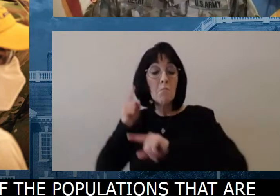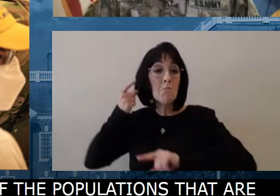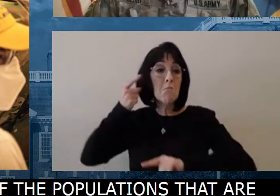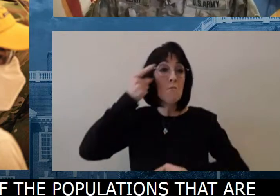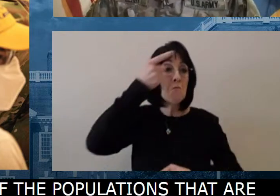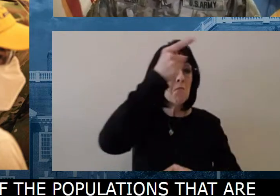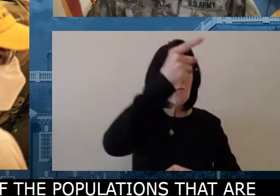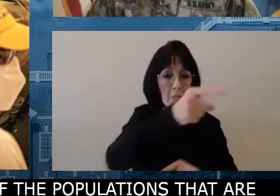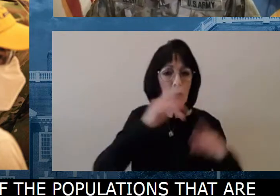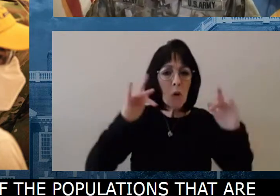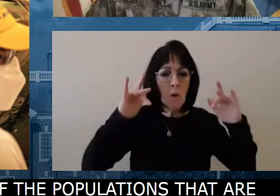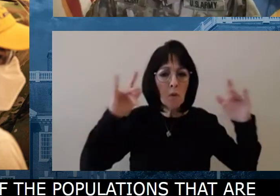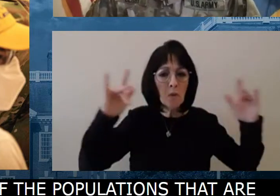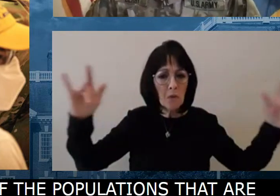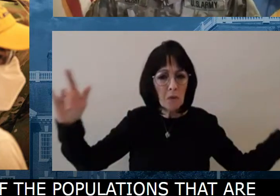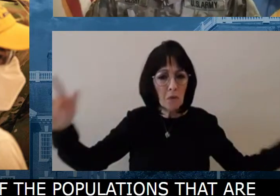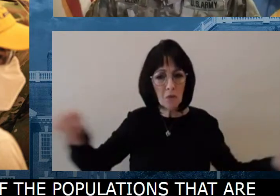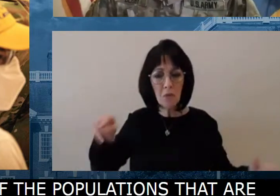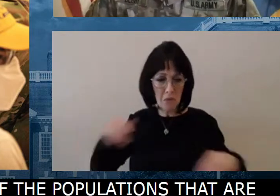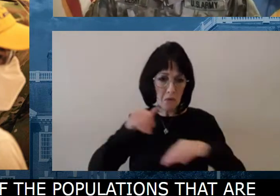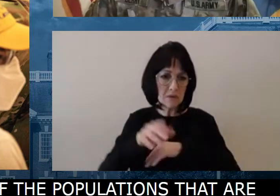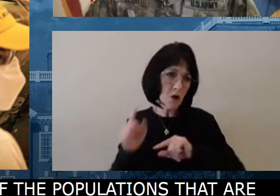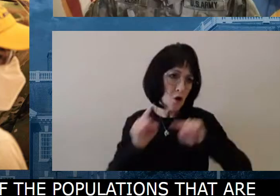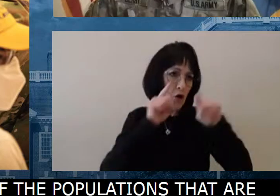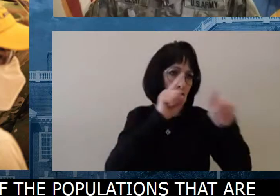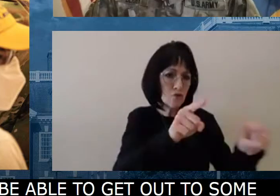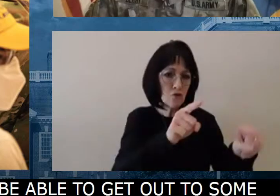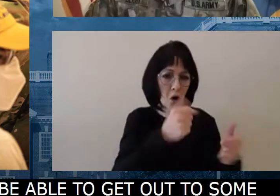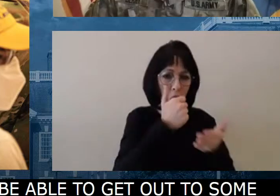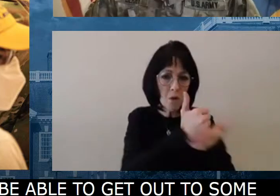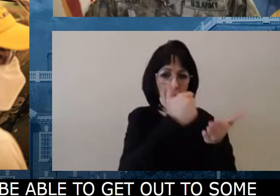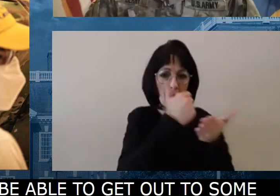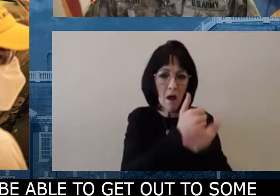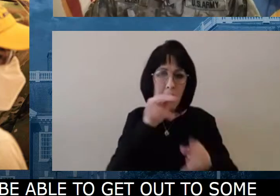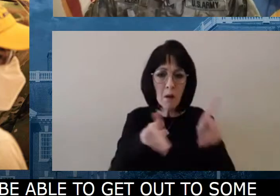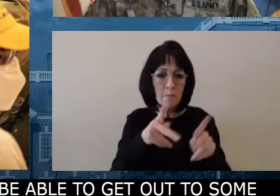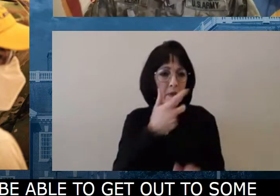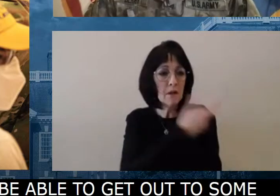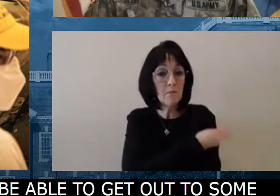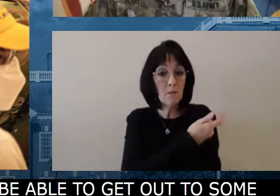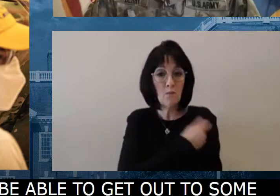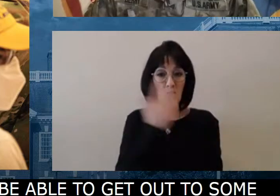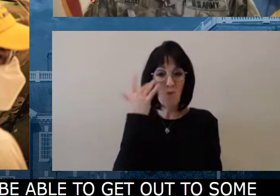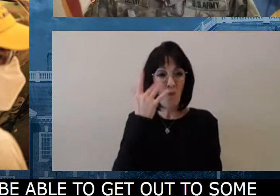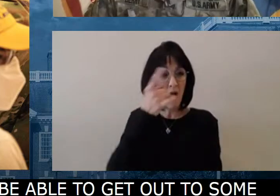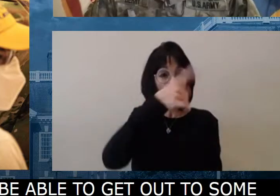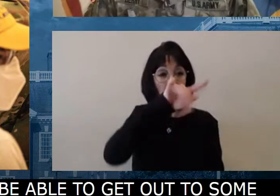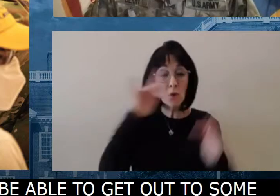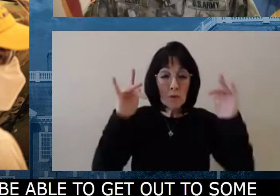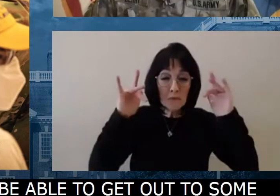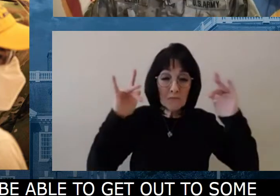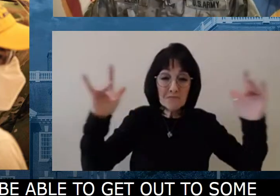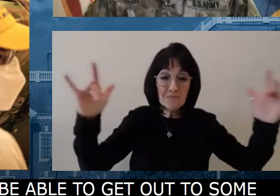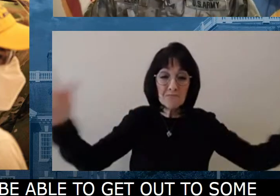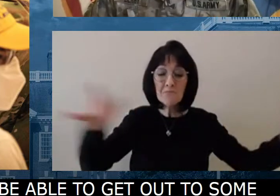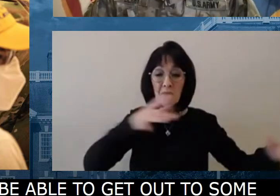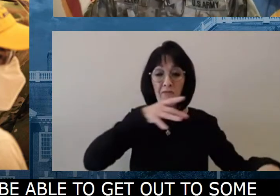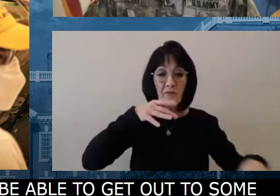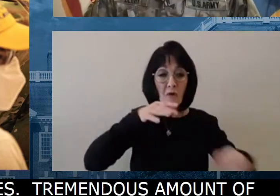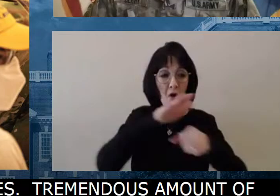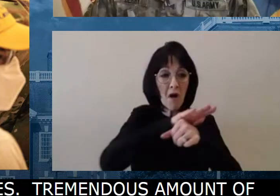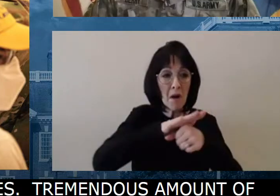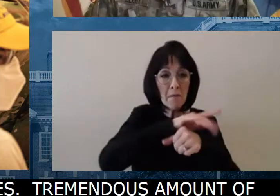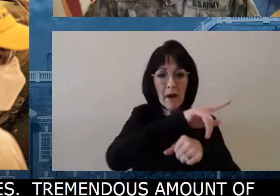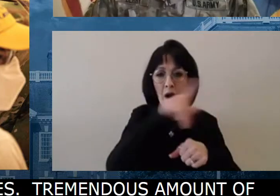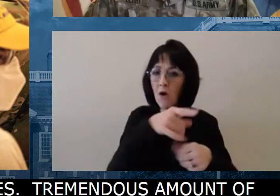vaccines. Tremendous, a lot of work that's required in working on the records,